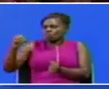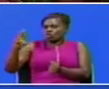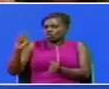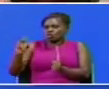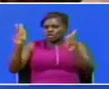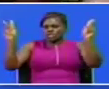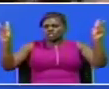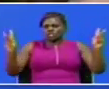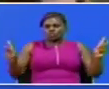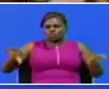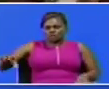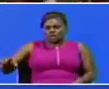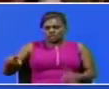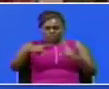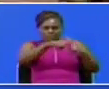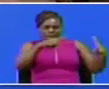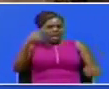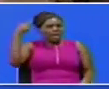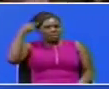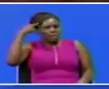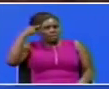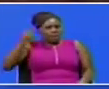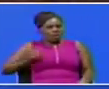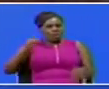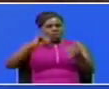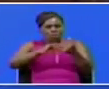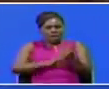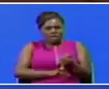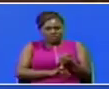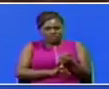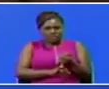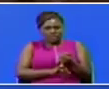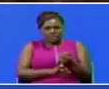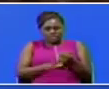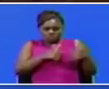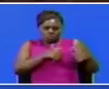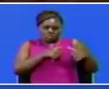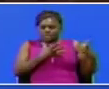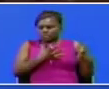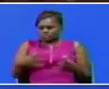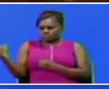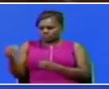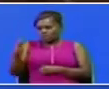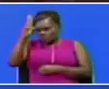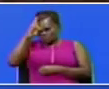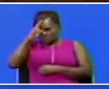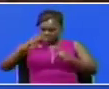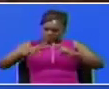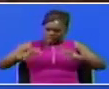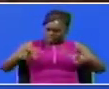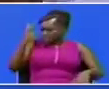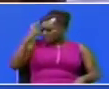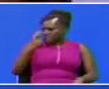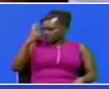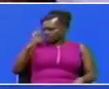Kisumu County. The man allegedly chopped off the head of her wife while the lover managed to escape. Police have launched a manhunt for the suspect, who is